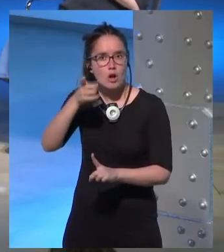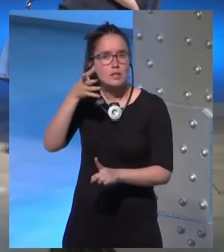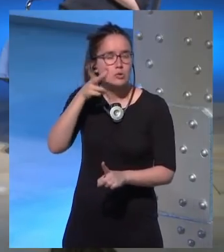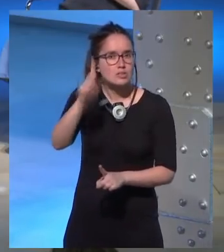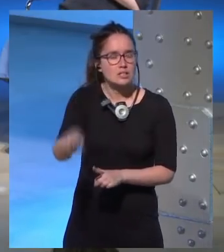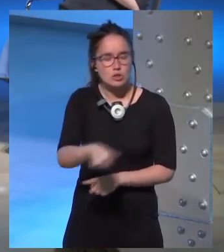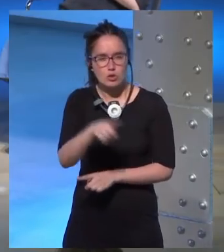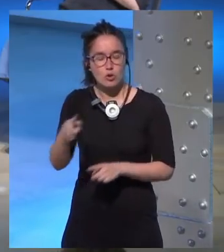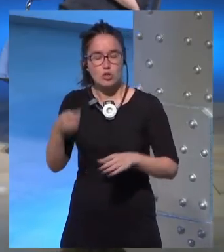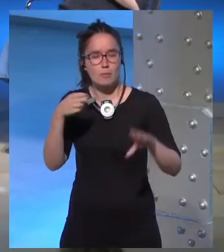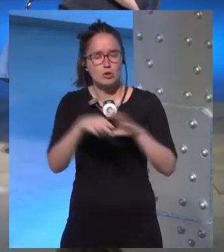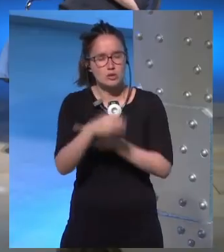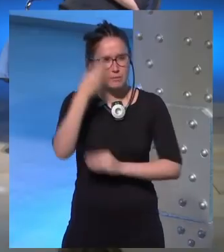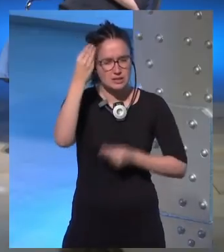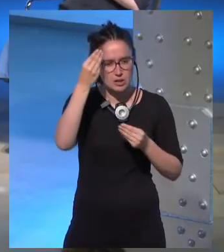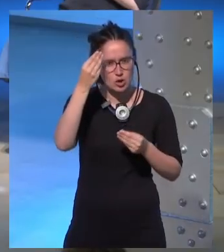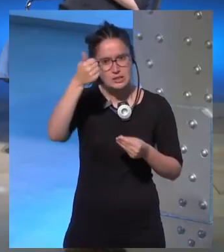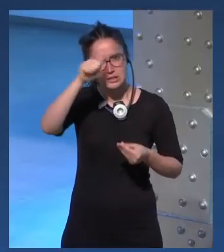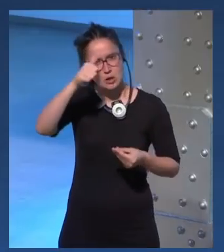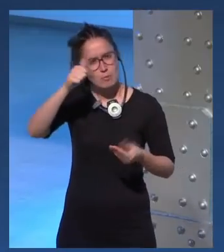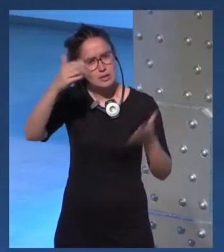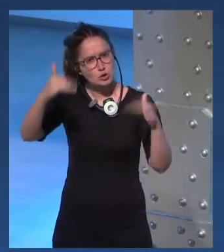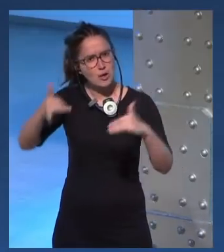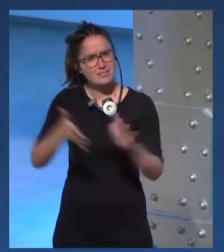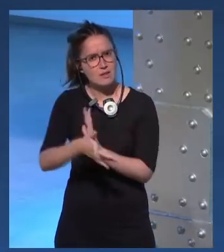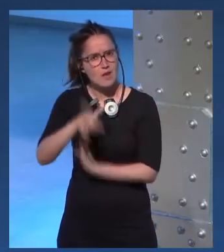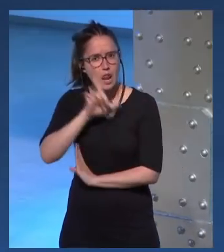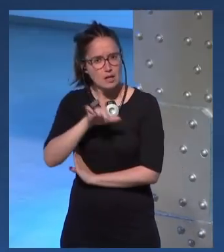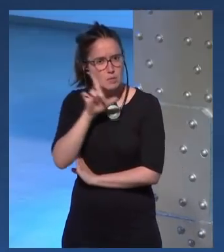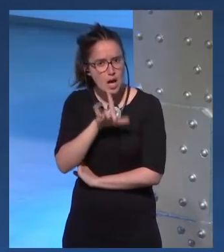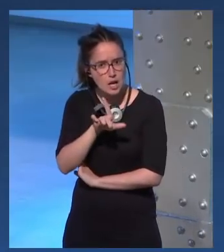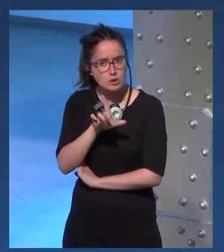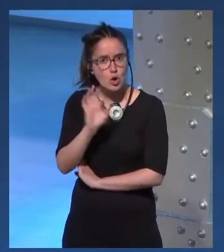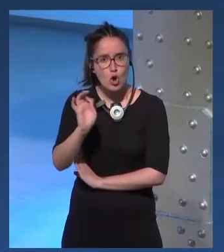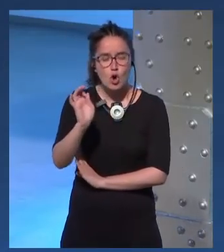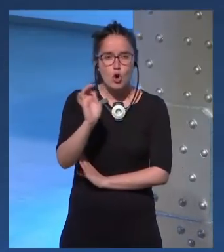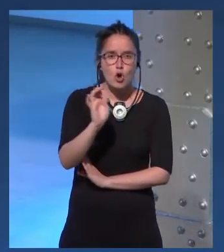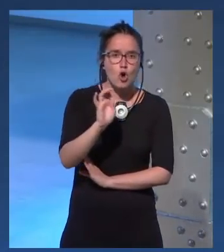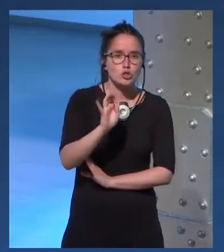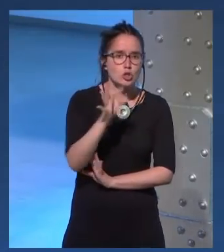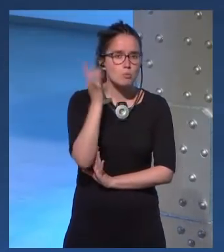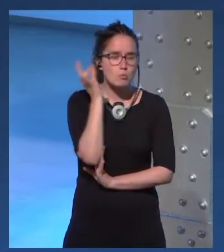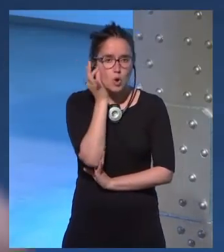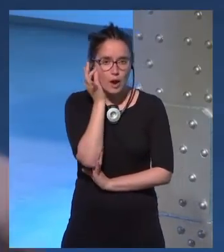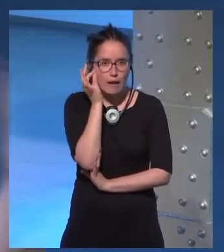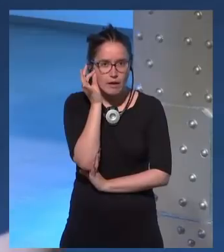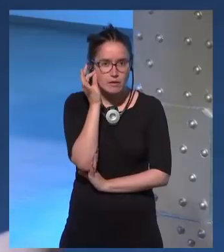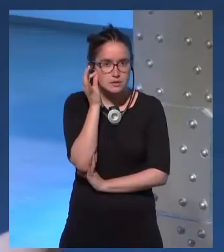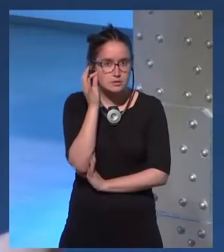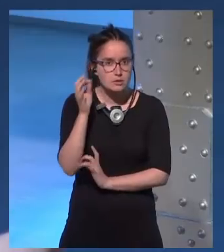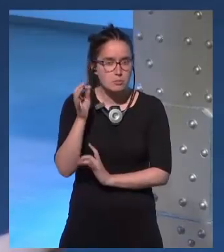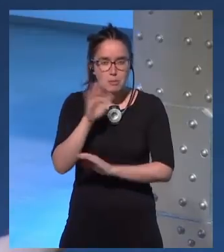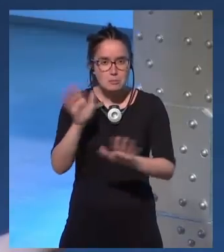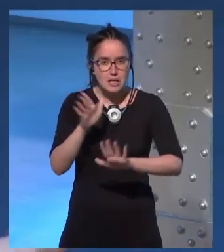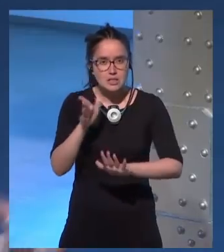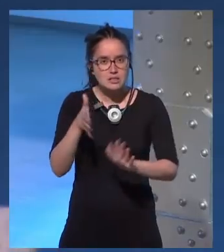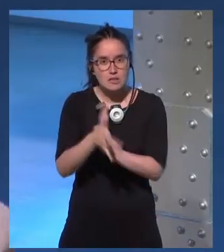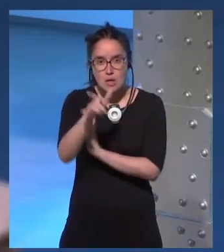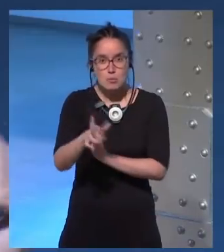hands, nobody's there to listen, to hear it. And then I was thinking, if there are no men, are they